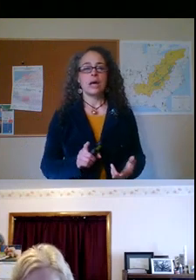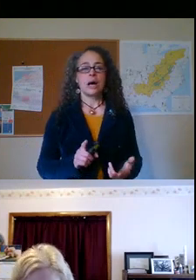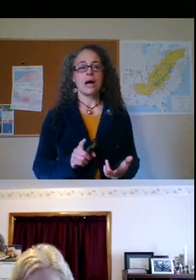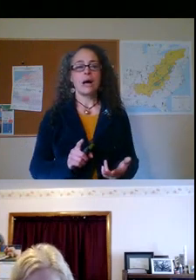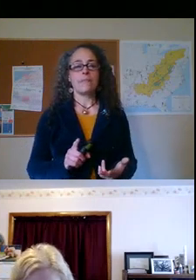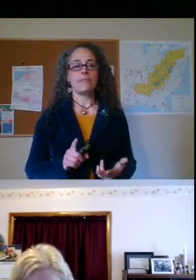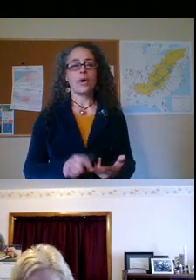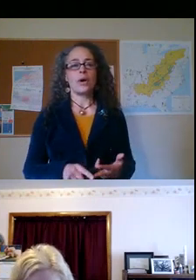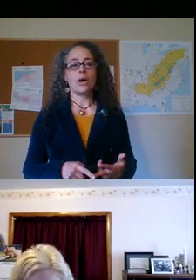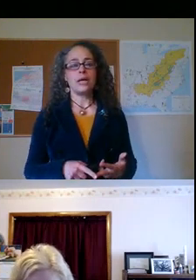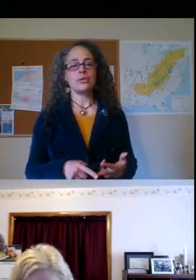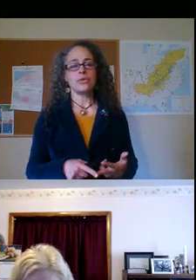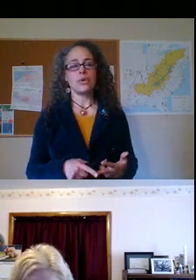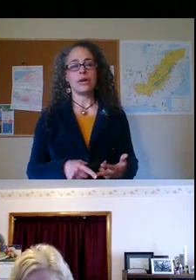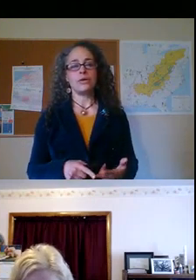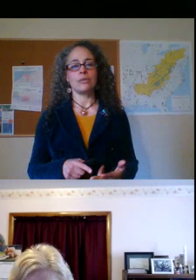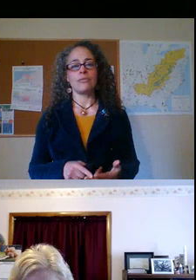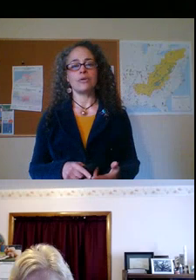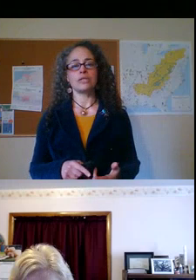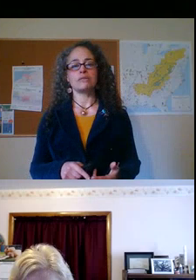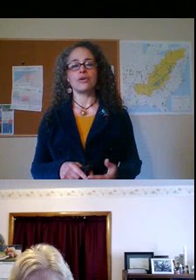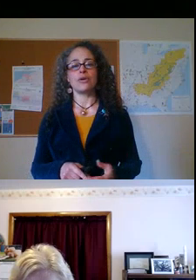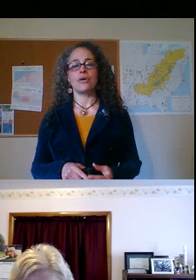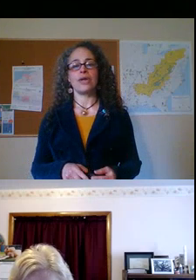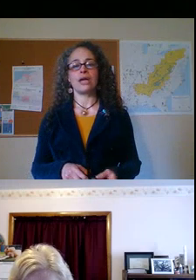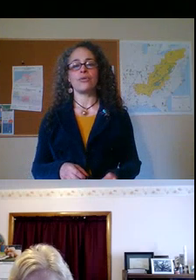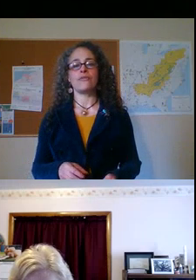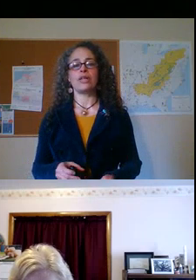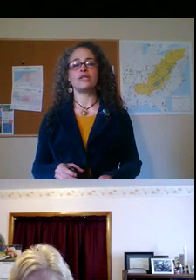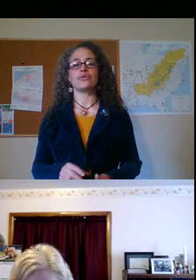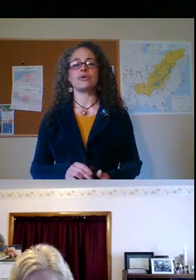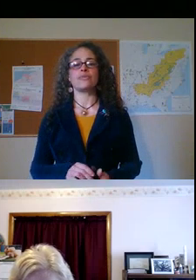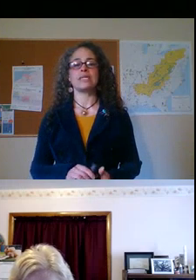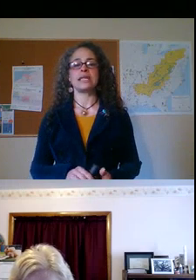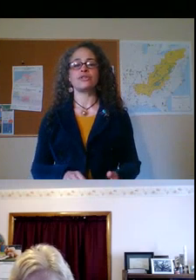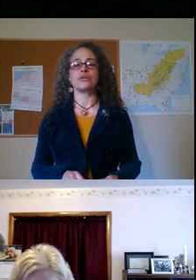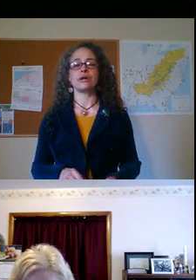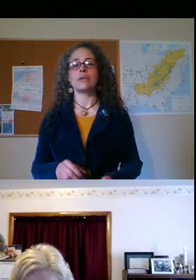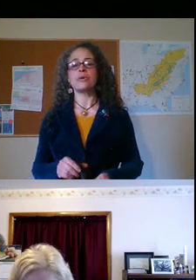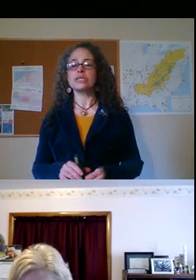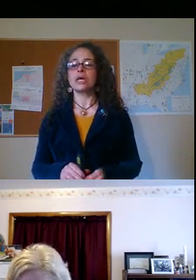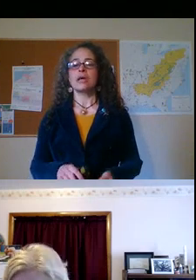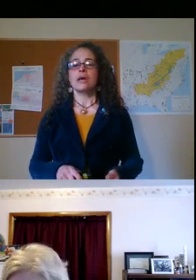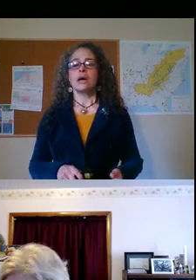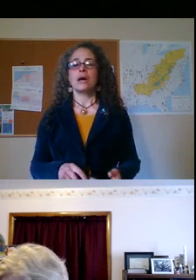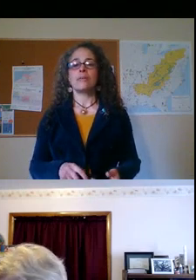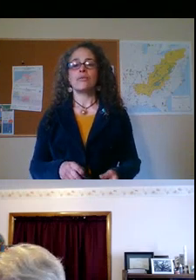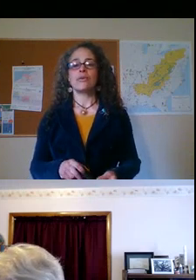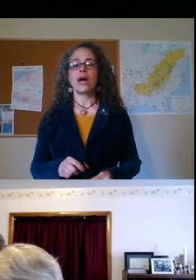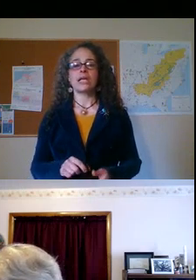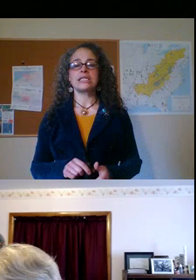careers, and or you can promote smart growth and or village or urban center commerce,